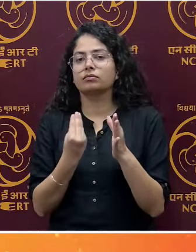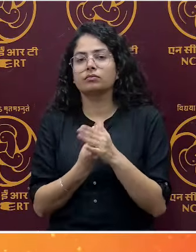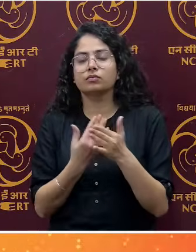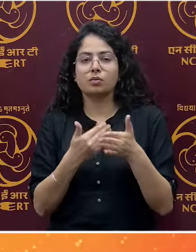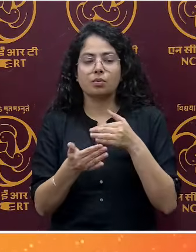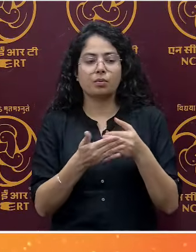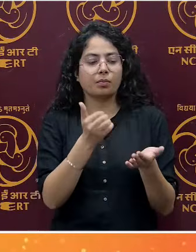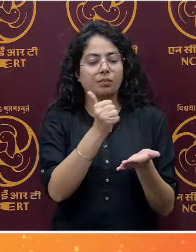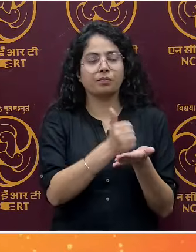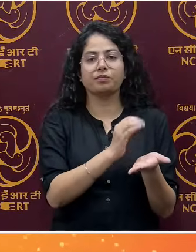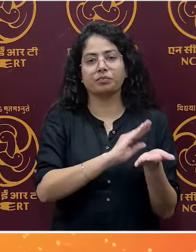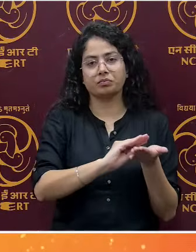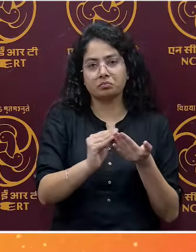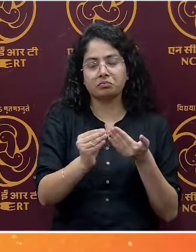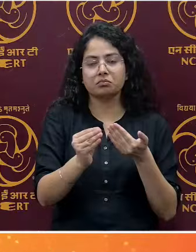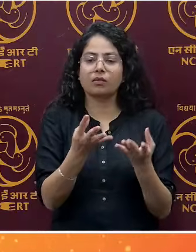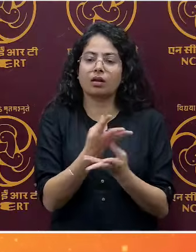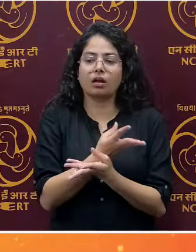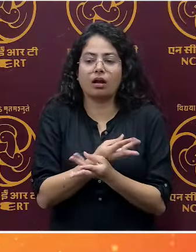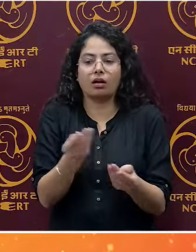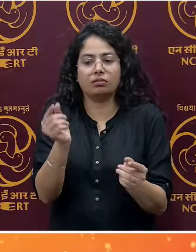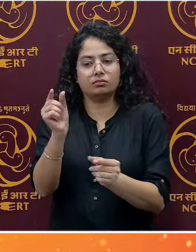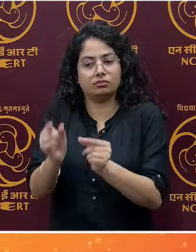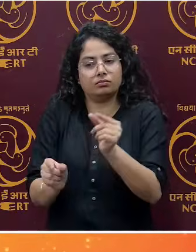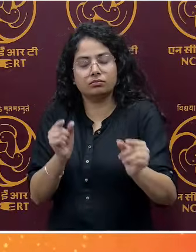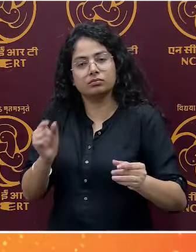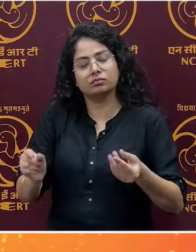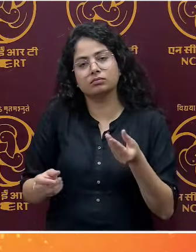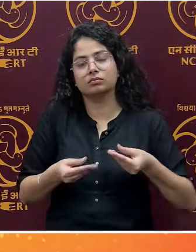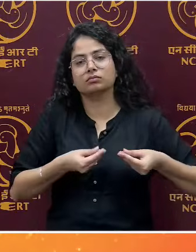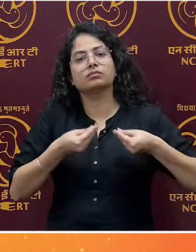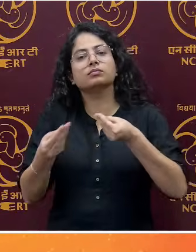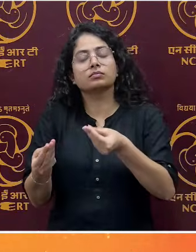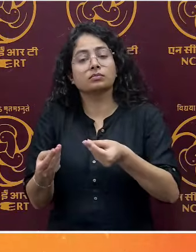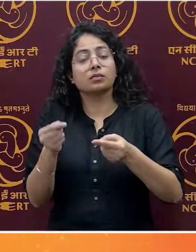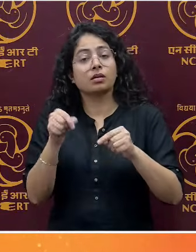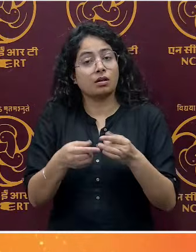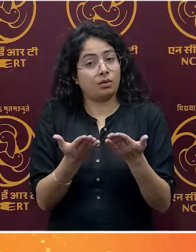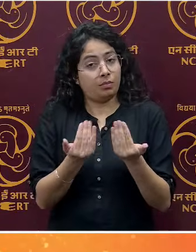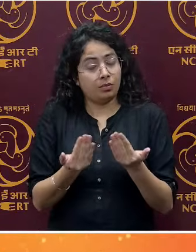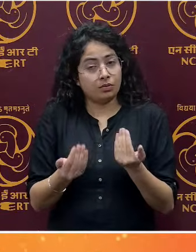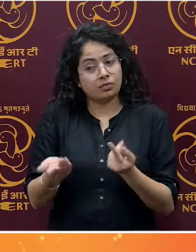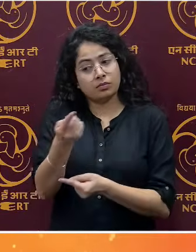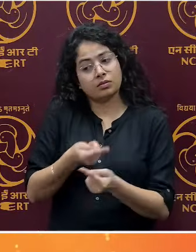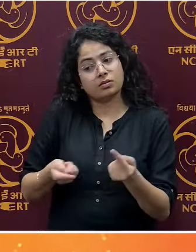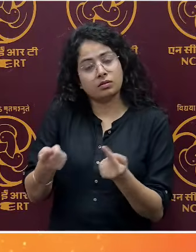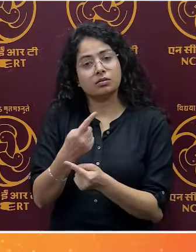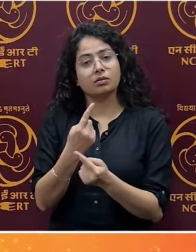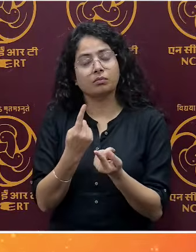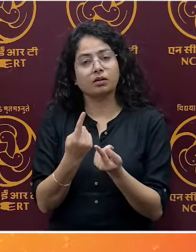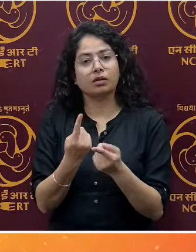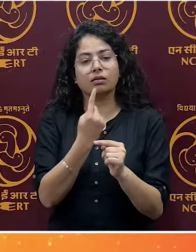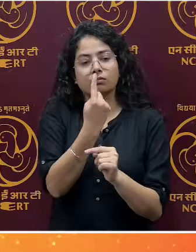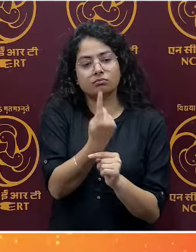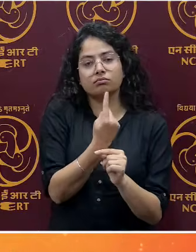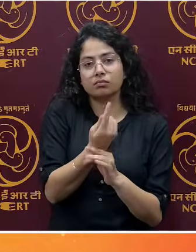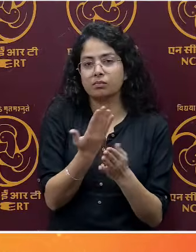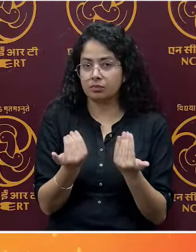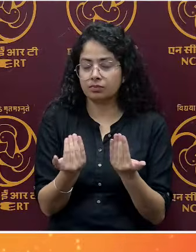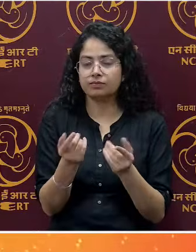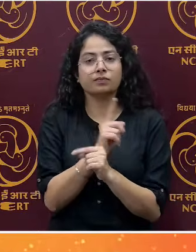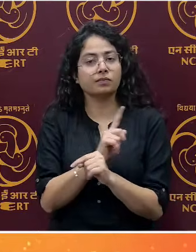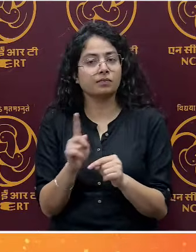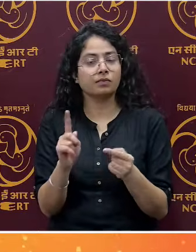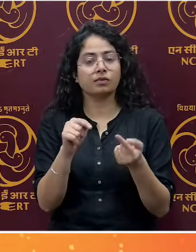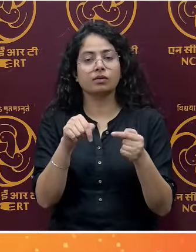to n number of users, it is not possible to calculate for every user manually. So all we are doing